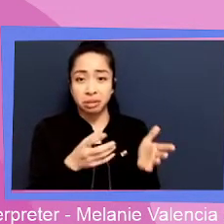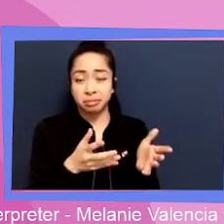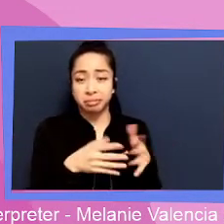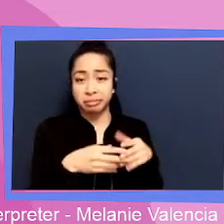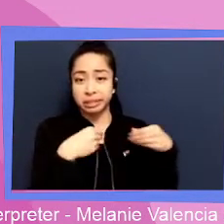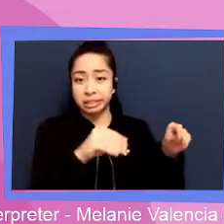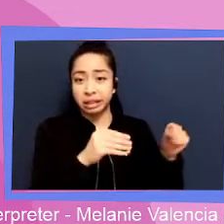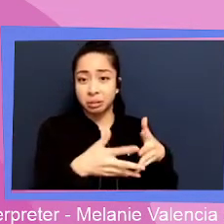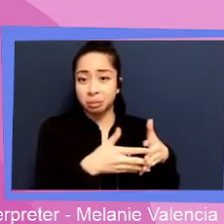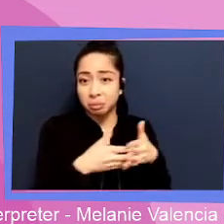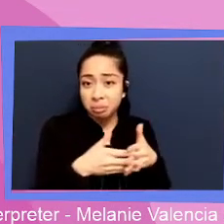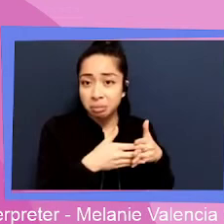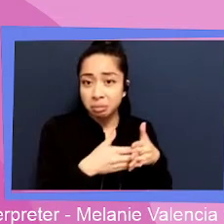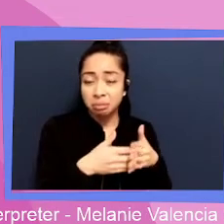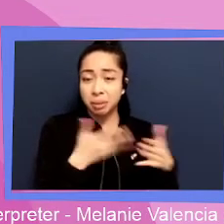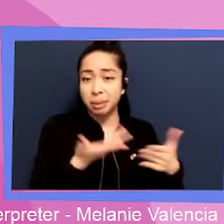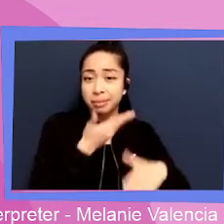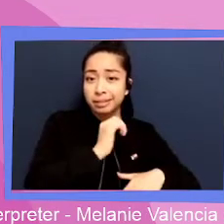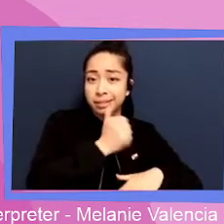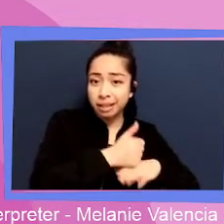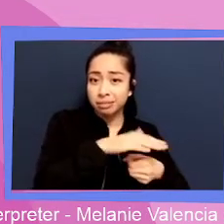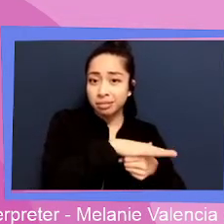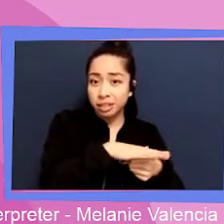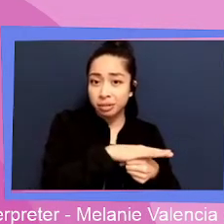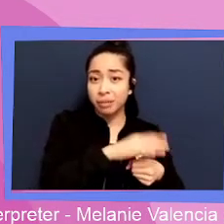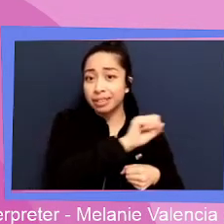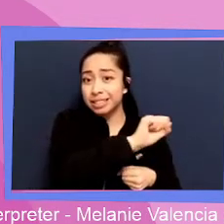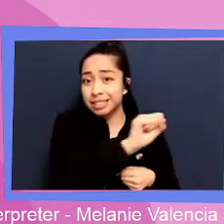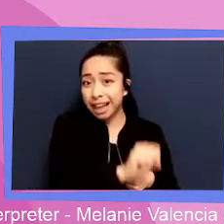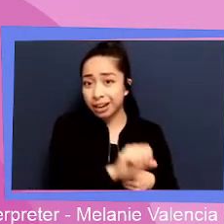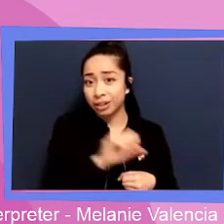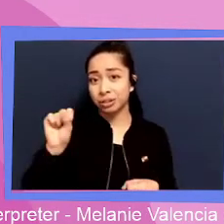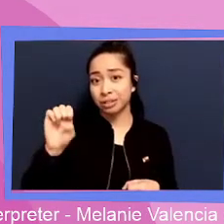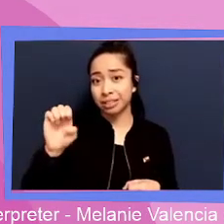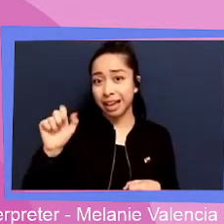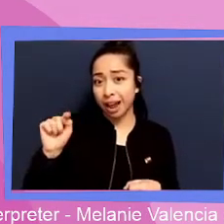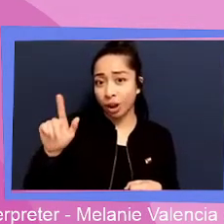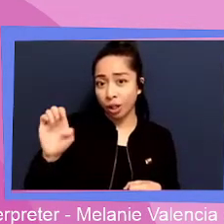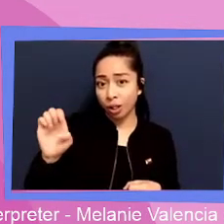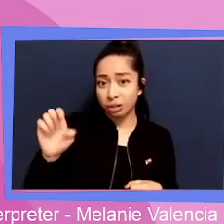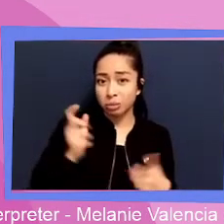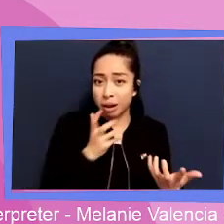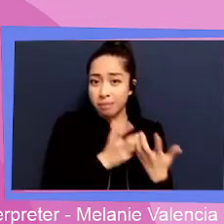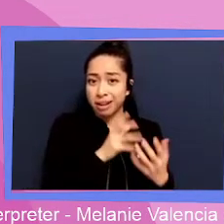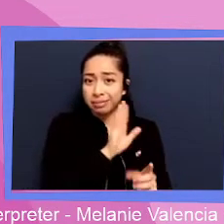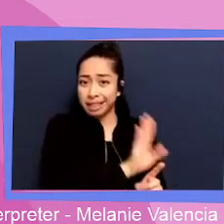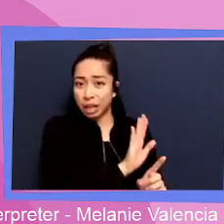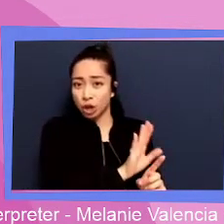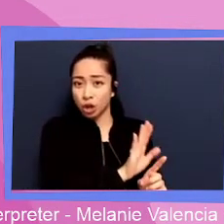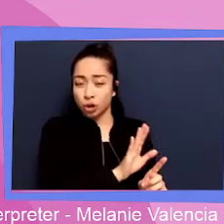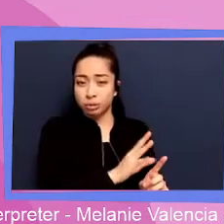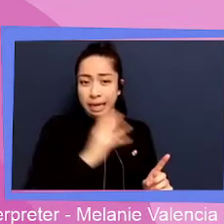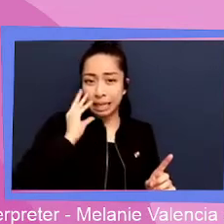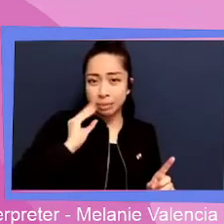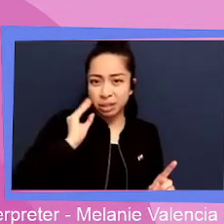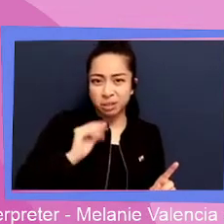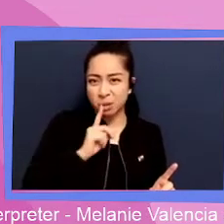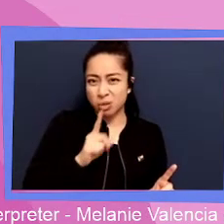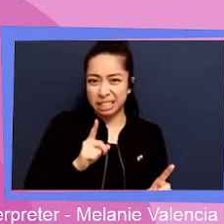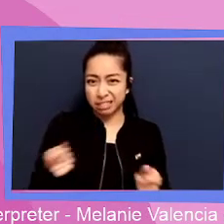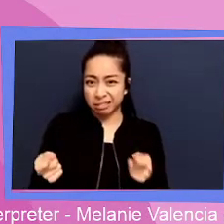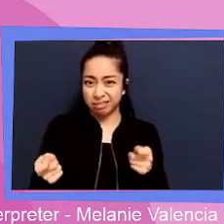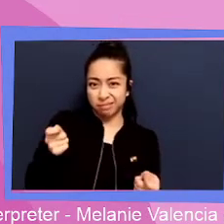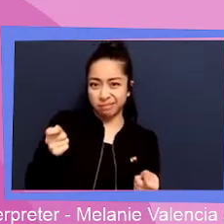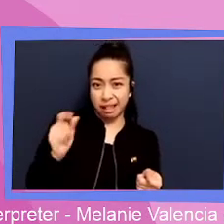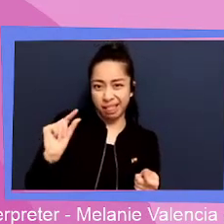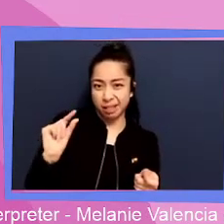non-traveling regular American person, that would have been, I wouldn't have to change much, to be honest.